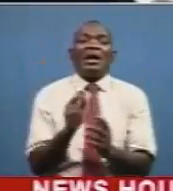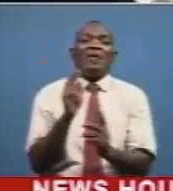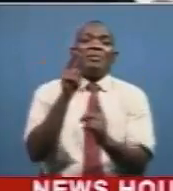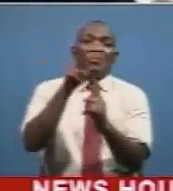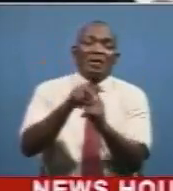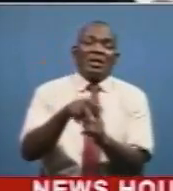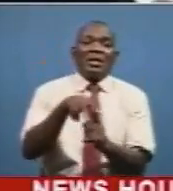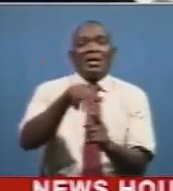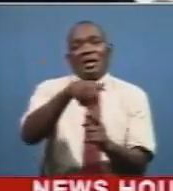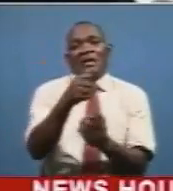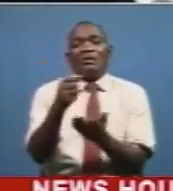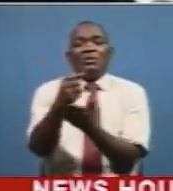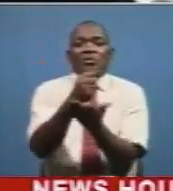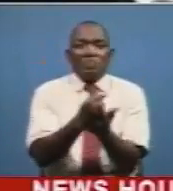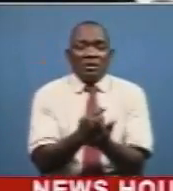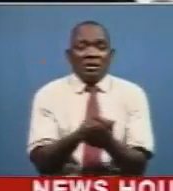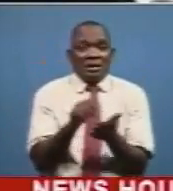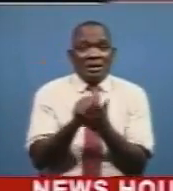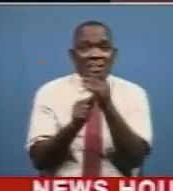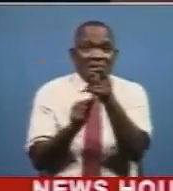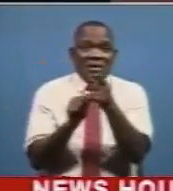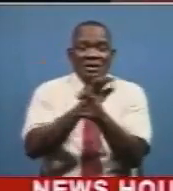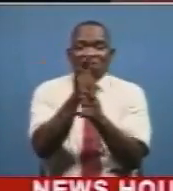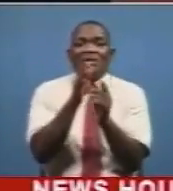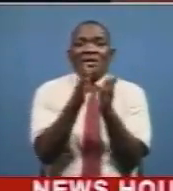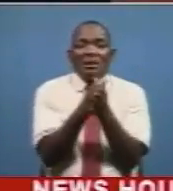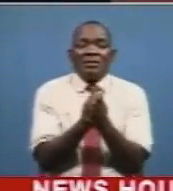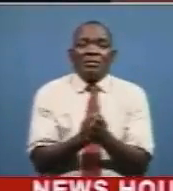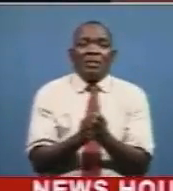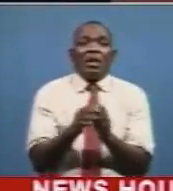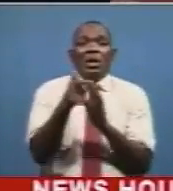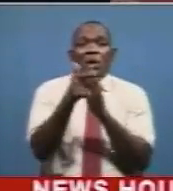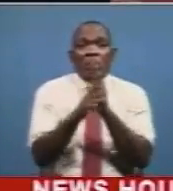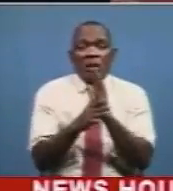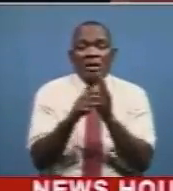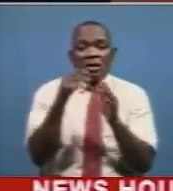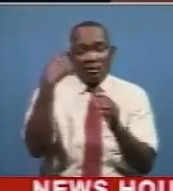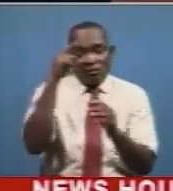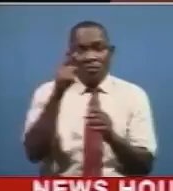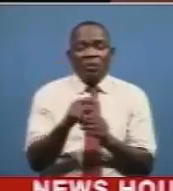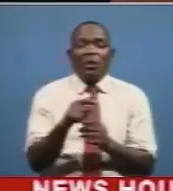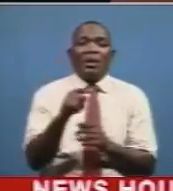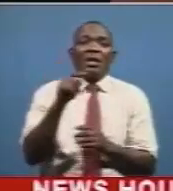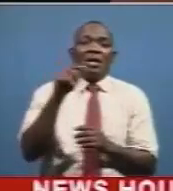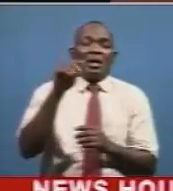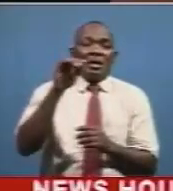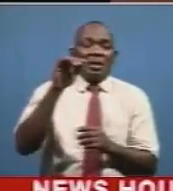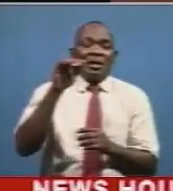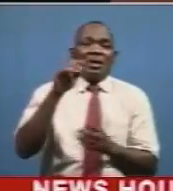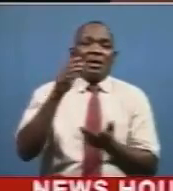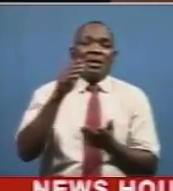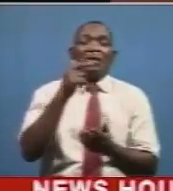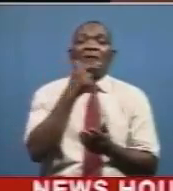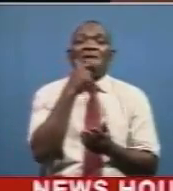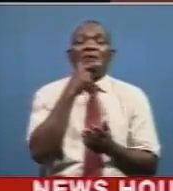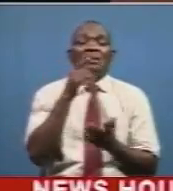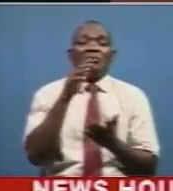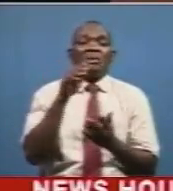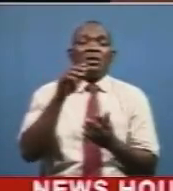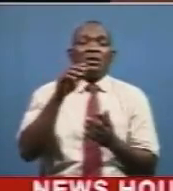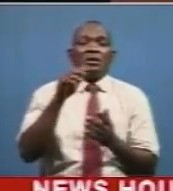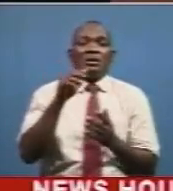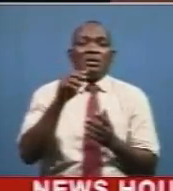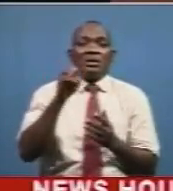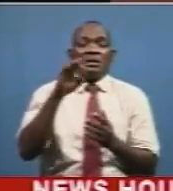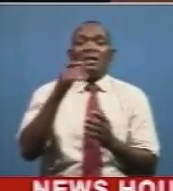for the set documents, which he did not. Counsel for the second respondent, Mr. Akoto Ampao, argued